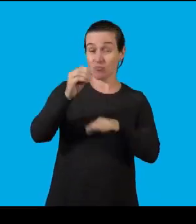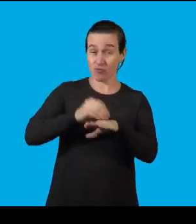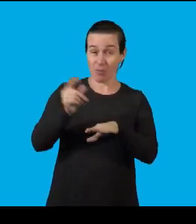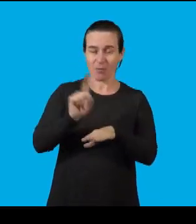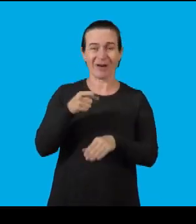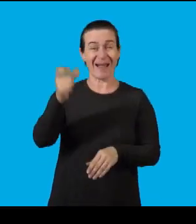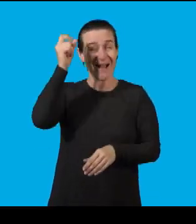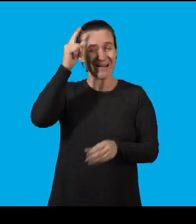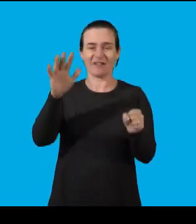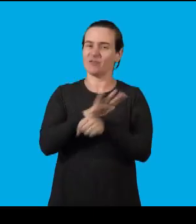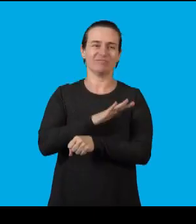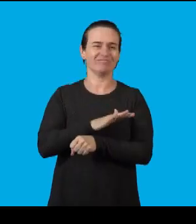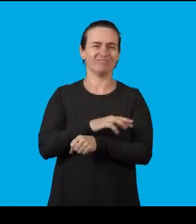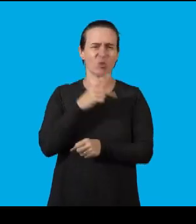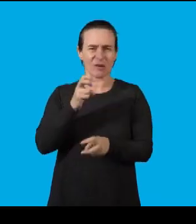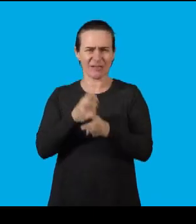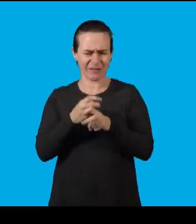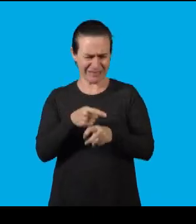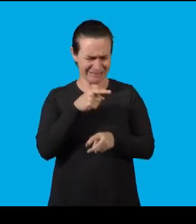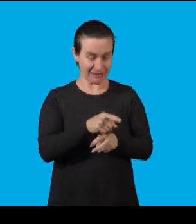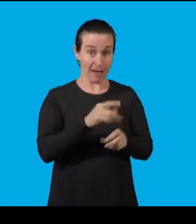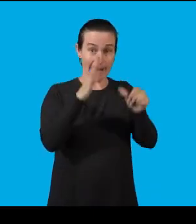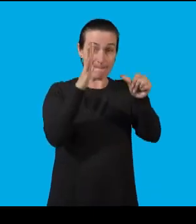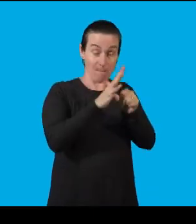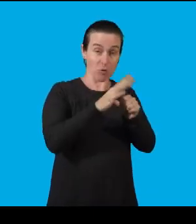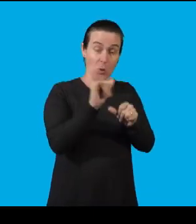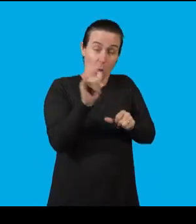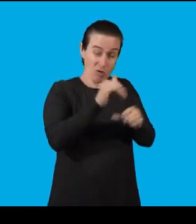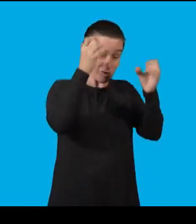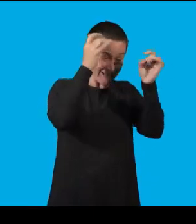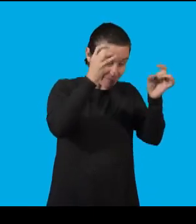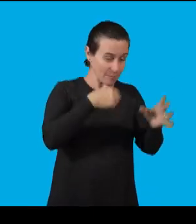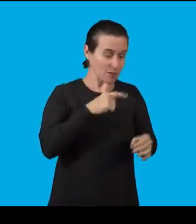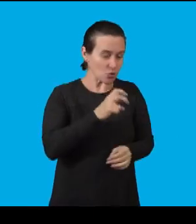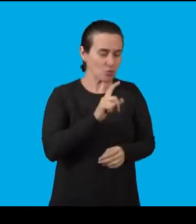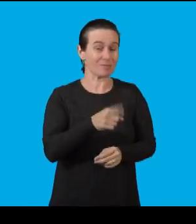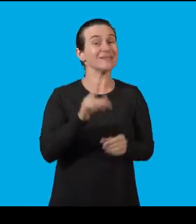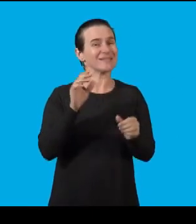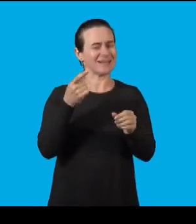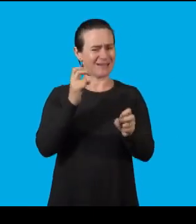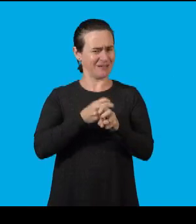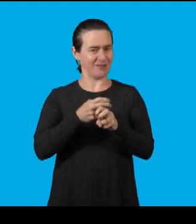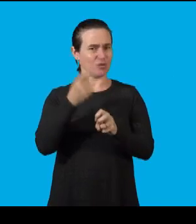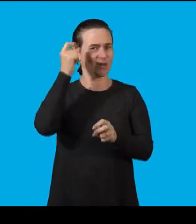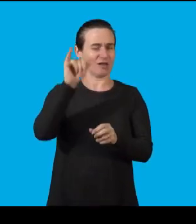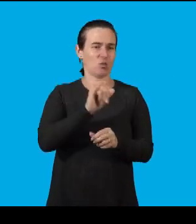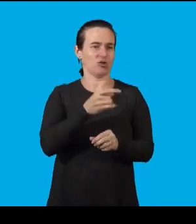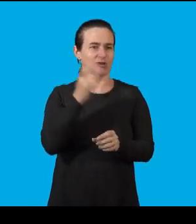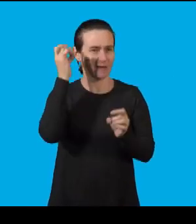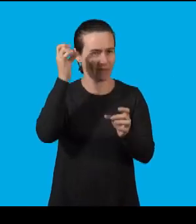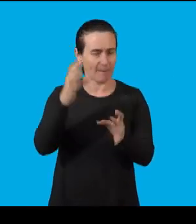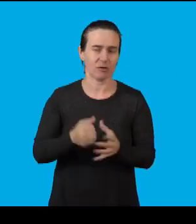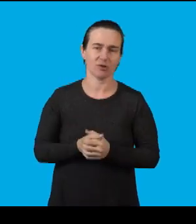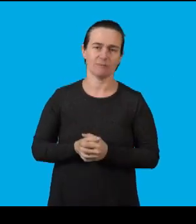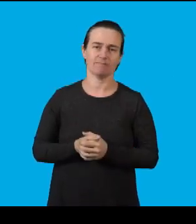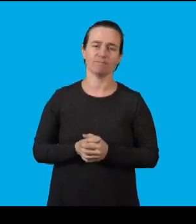and difficulty in extracting relevant information from the sources. Now these are the guidelines on how to